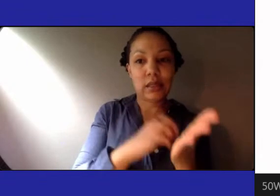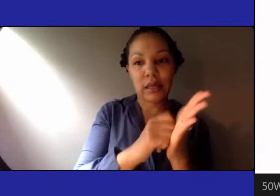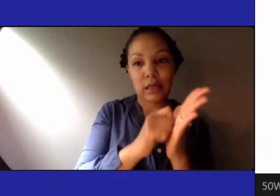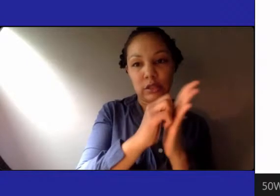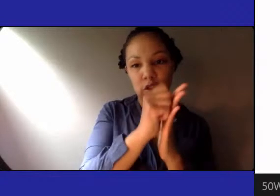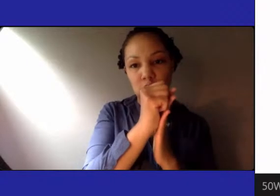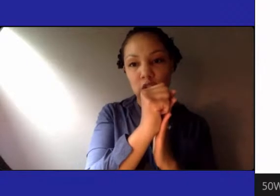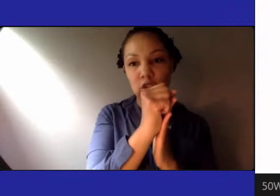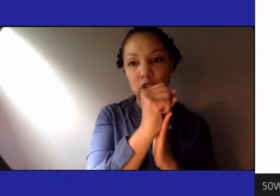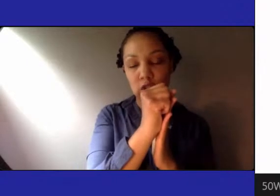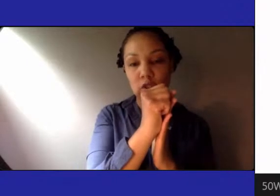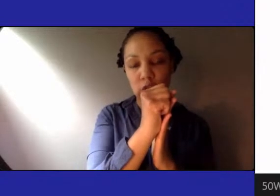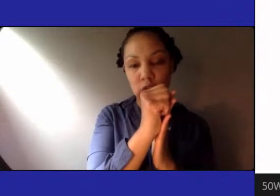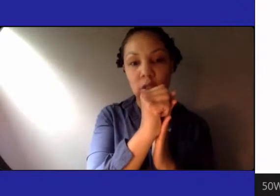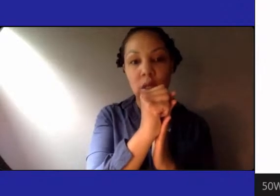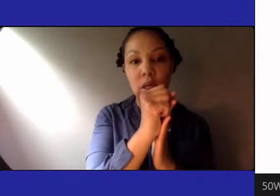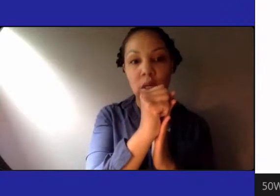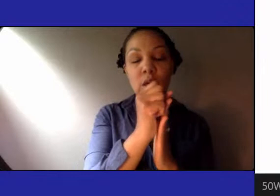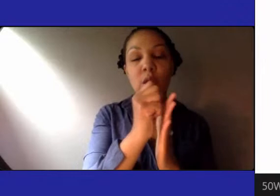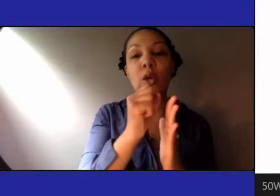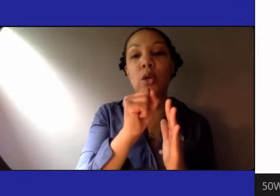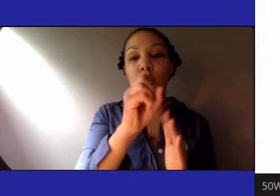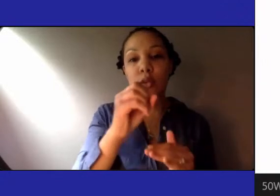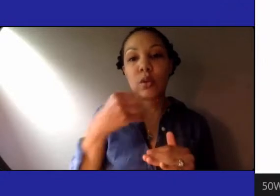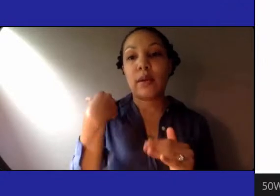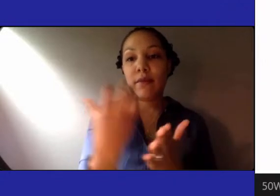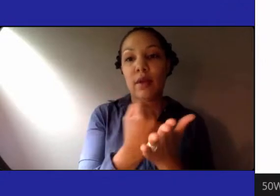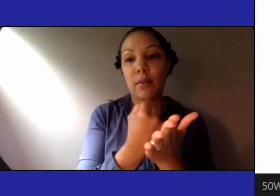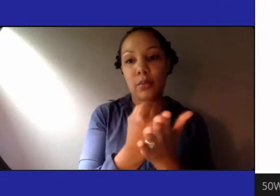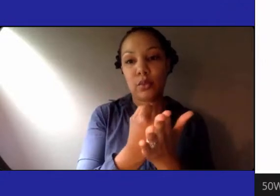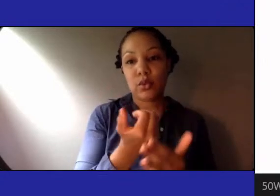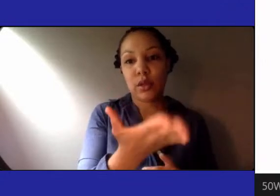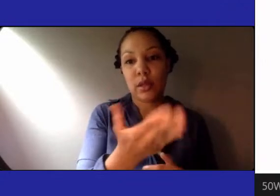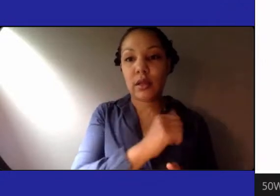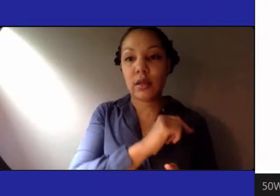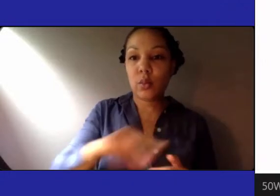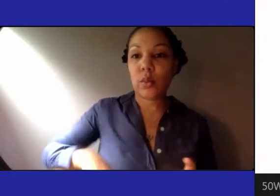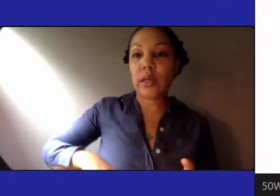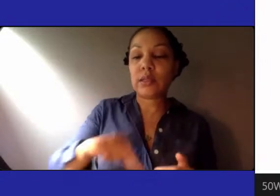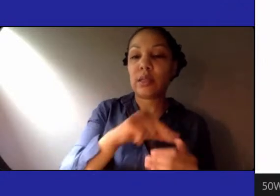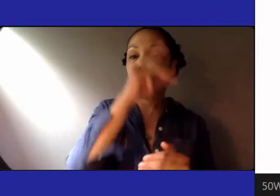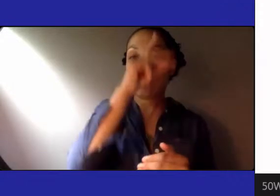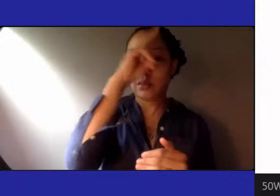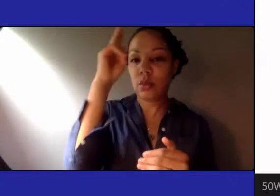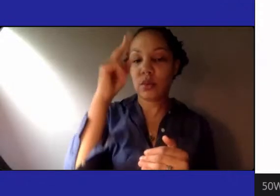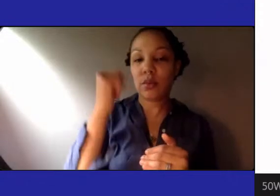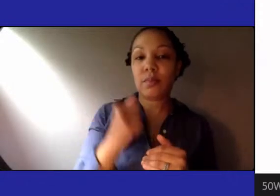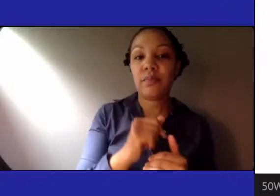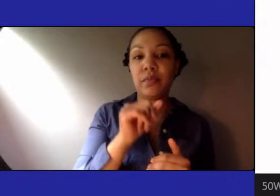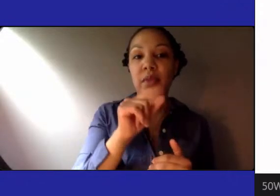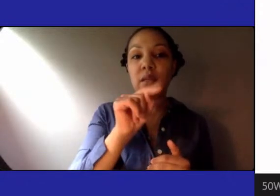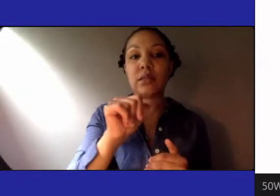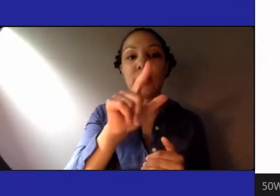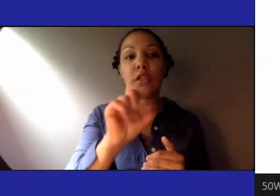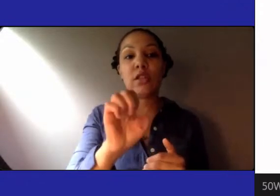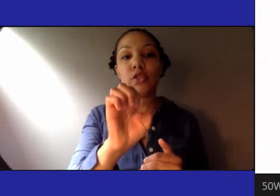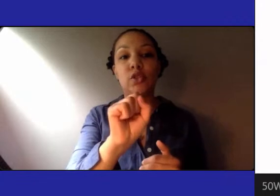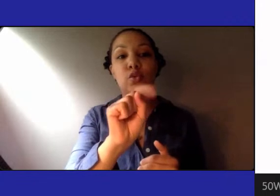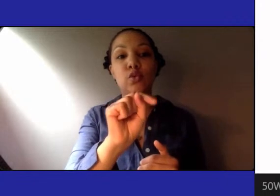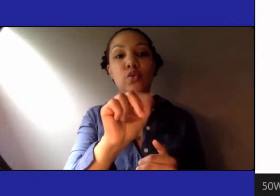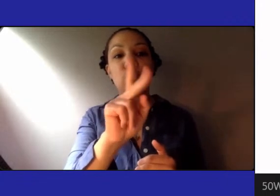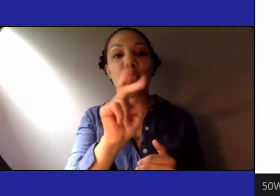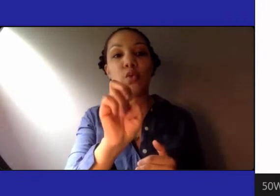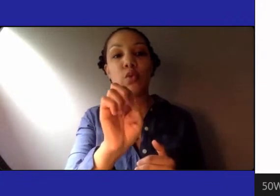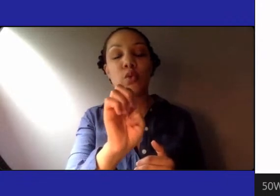So there was certainly an opportunity at Queens Hospital. The telestroke program there is composed of